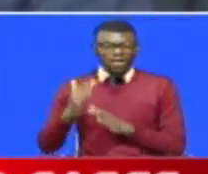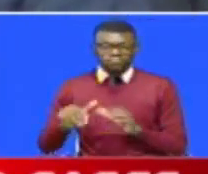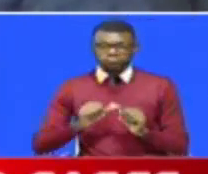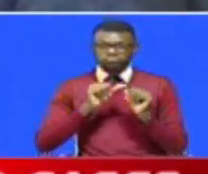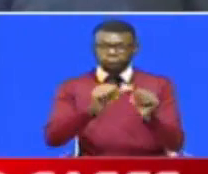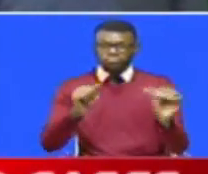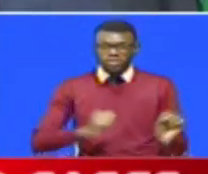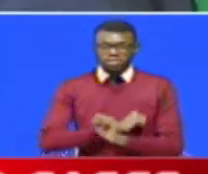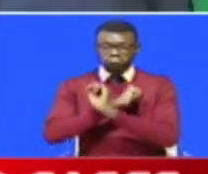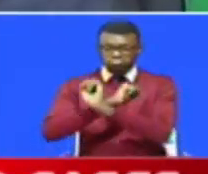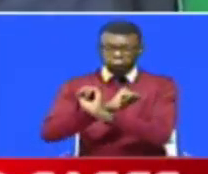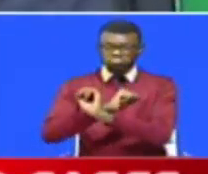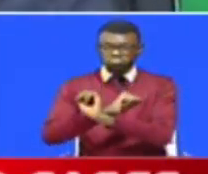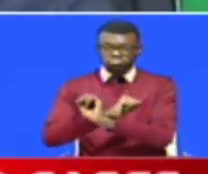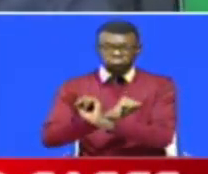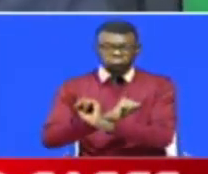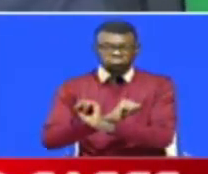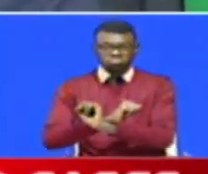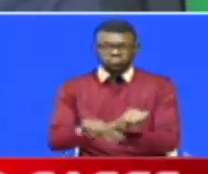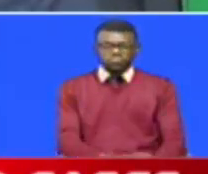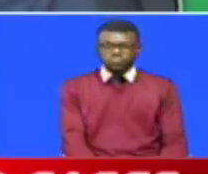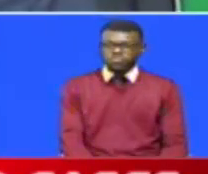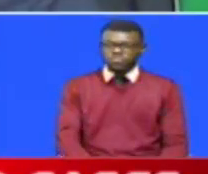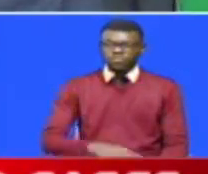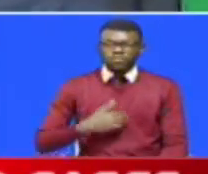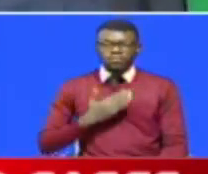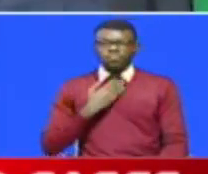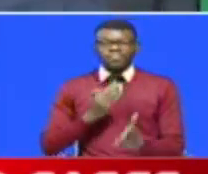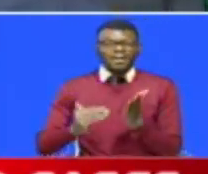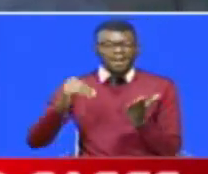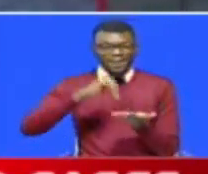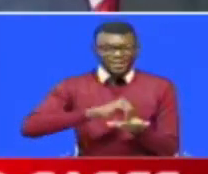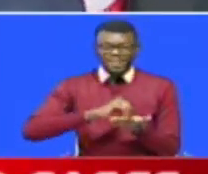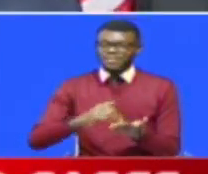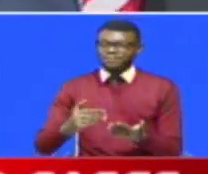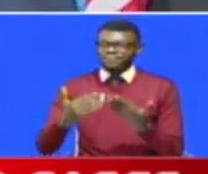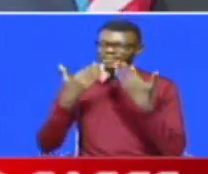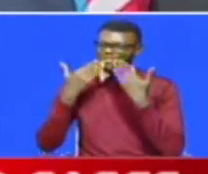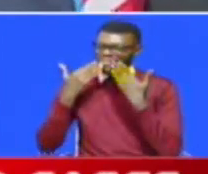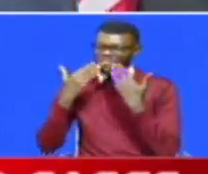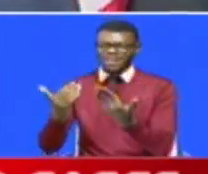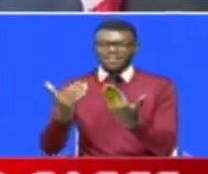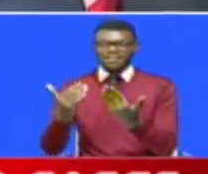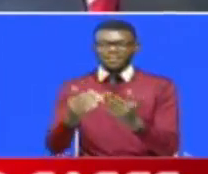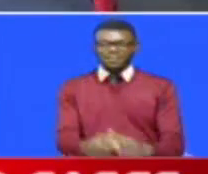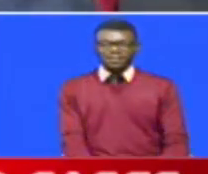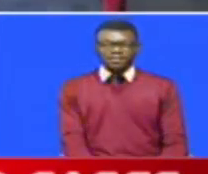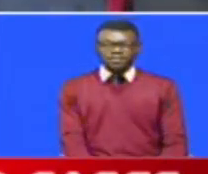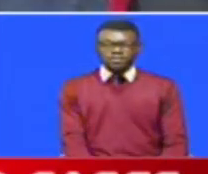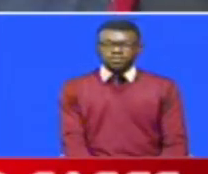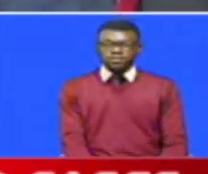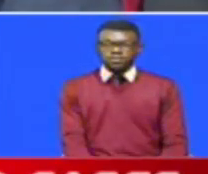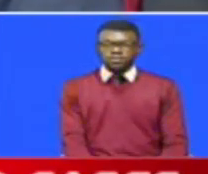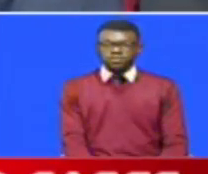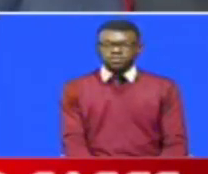to continue protecting them as much as we can. So I want to once again kusema asante and